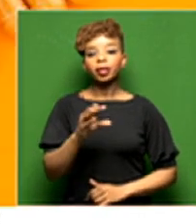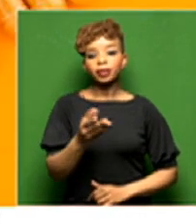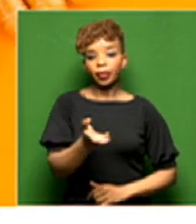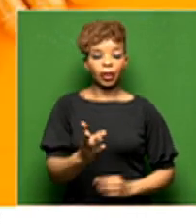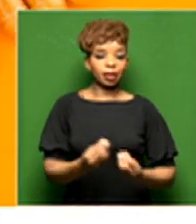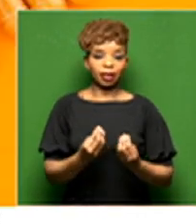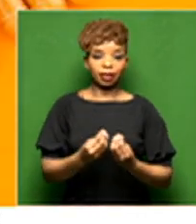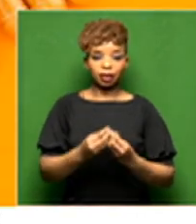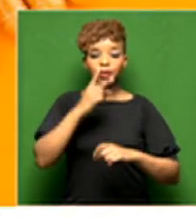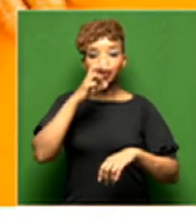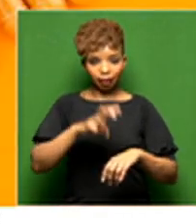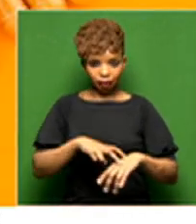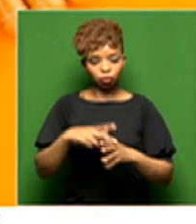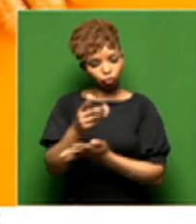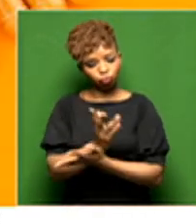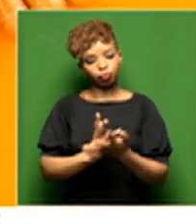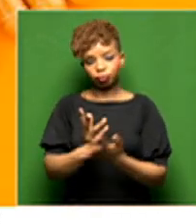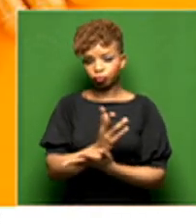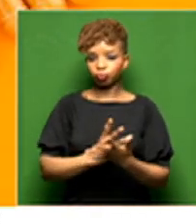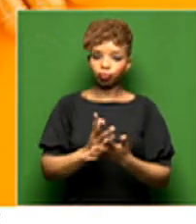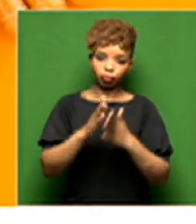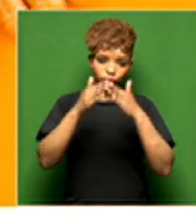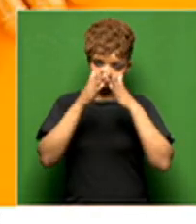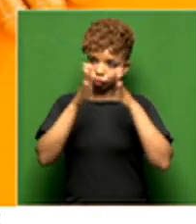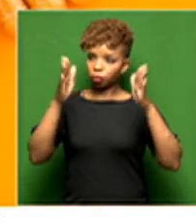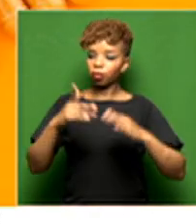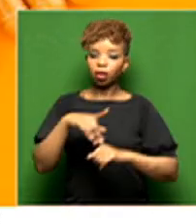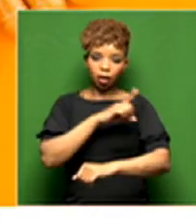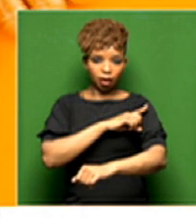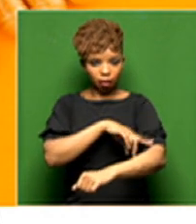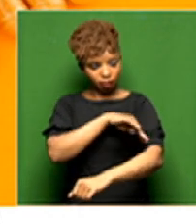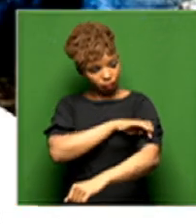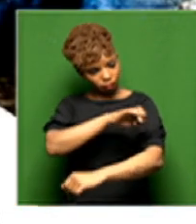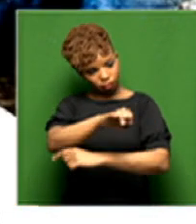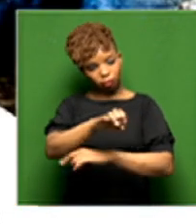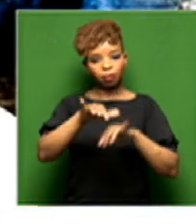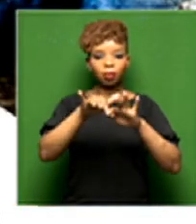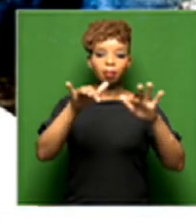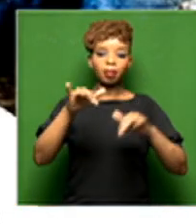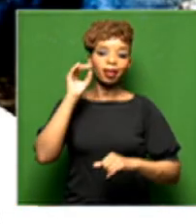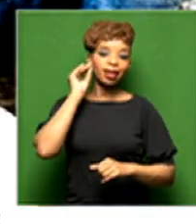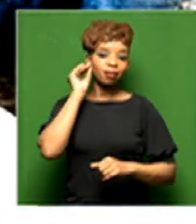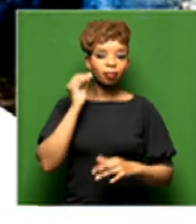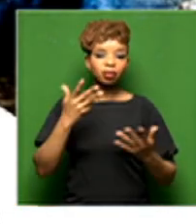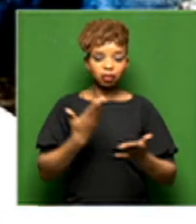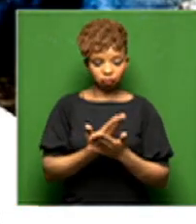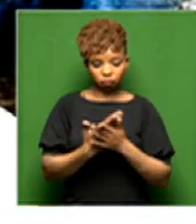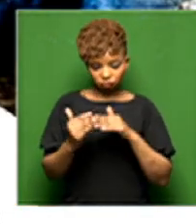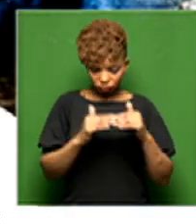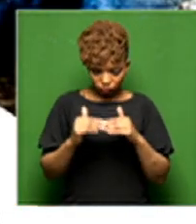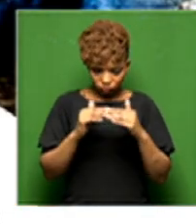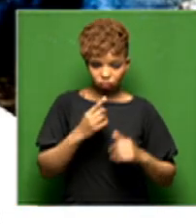to be discussing openly and empowering people with this information so that they can look after themselves, not asking